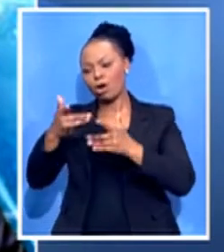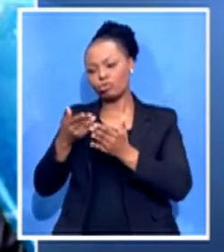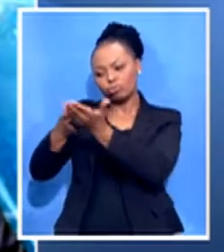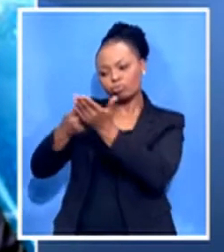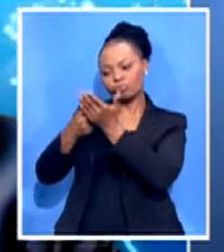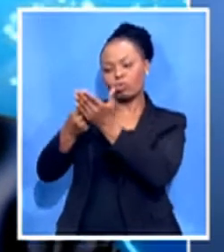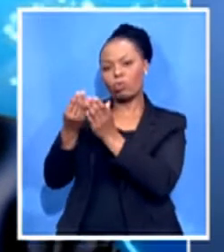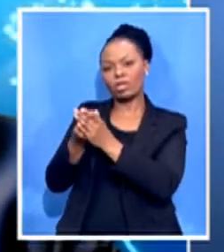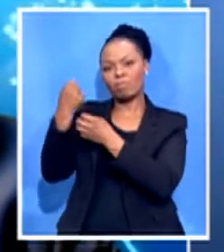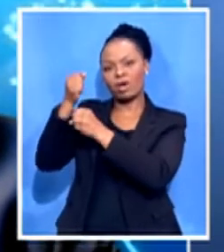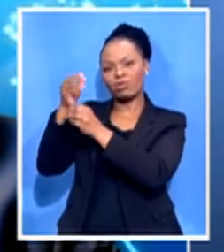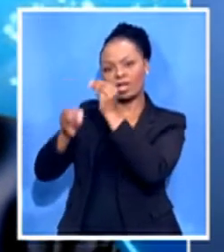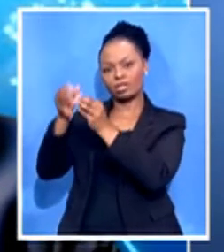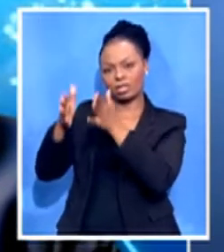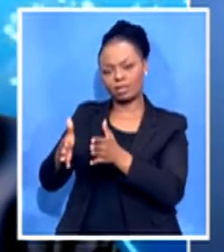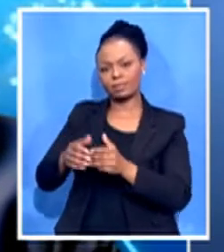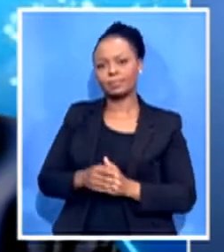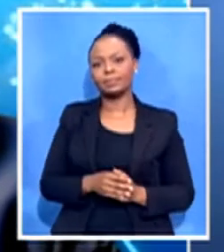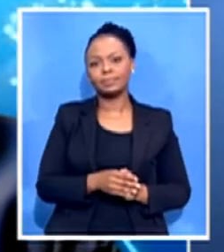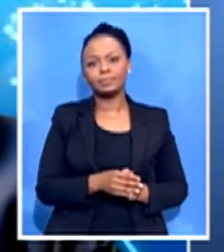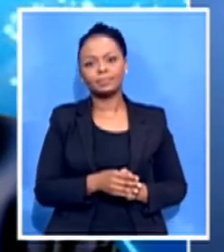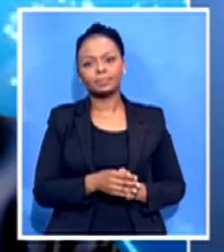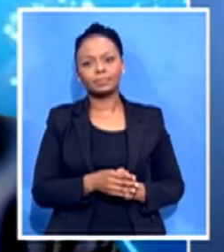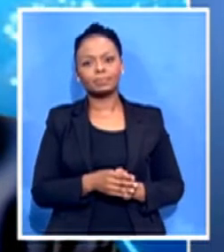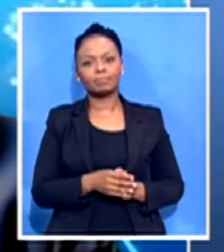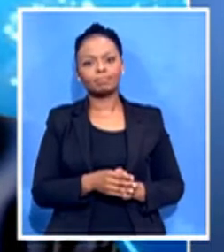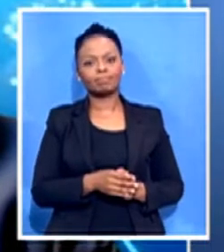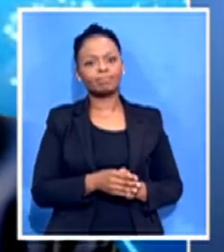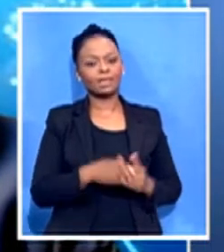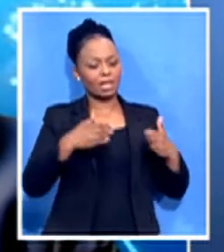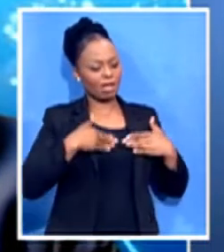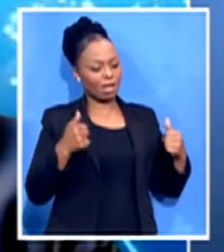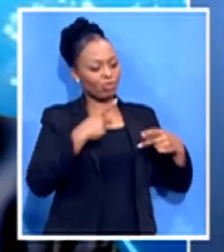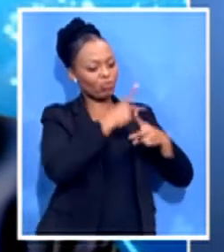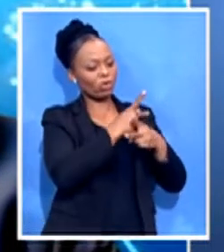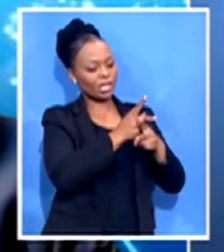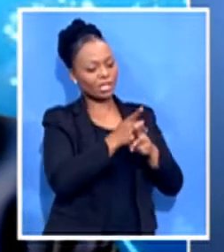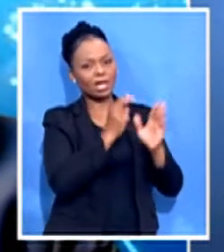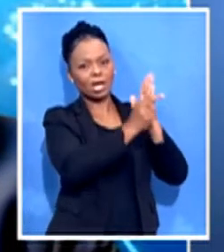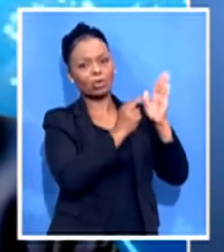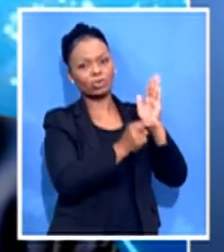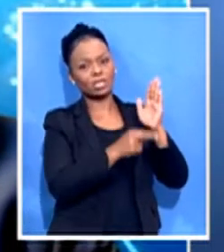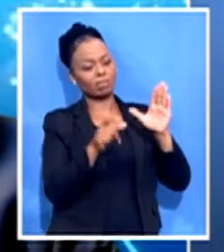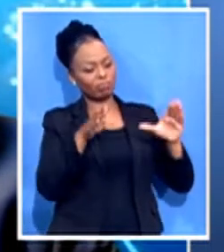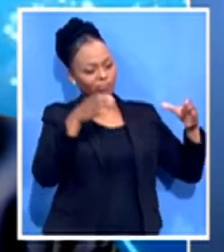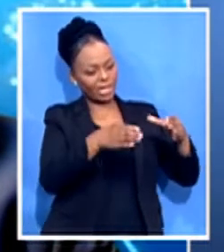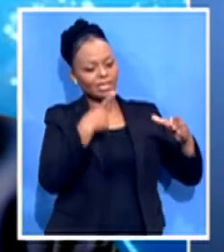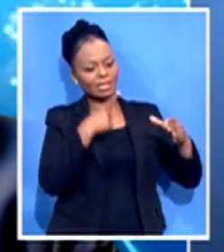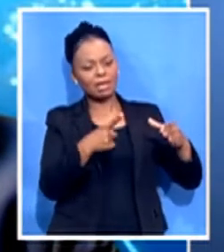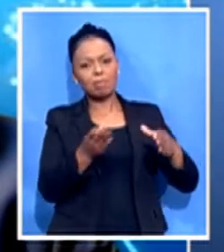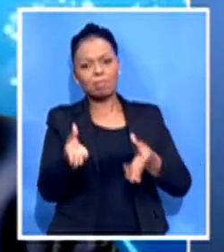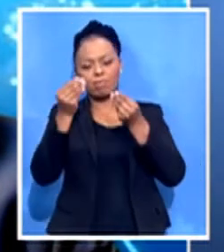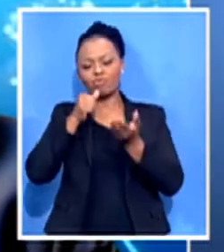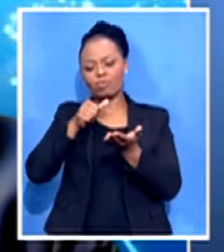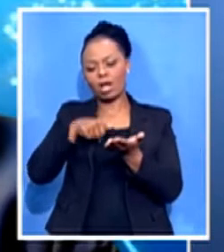South African Health Products Regulatory Authority says it has received its first application to register a COVID-19 vaccine